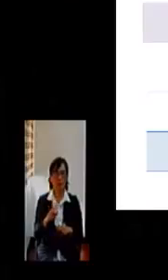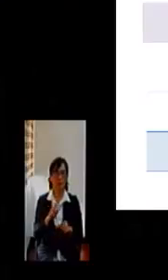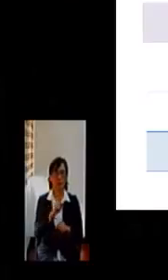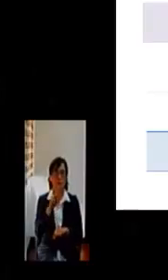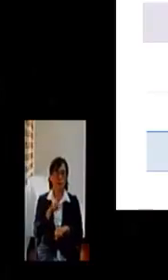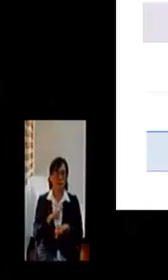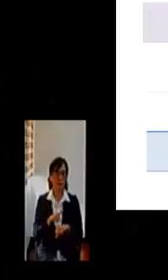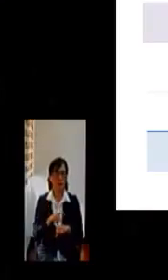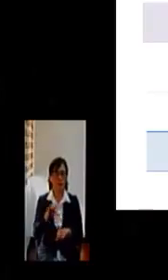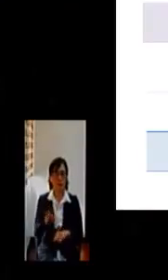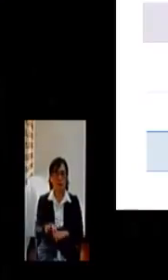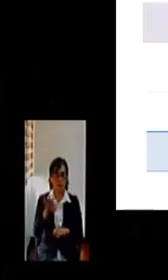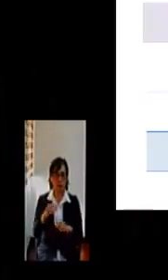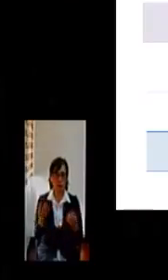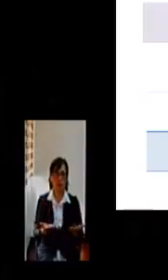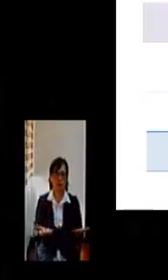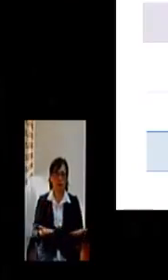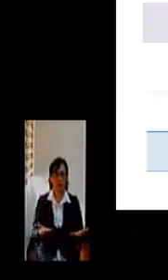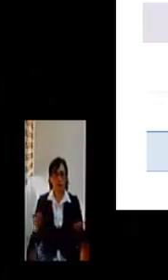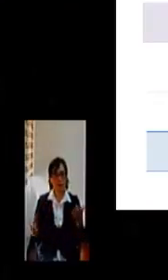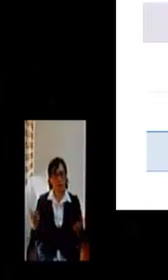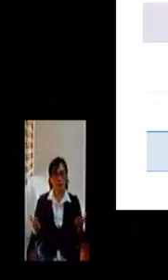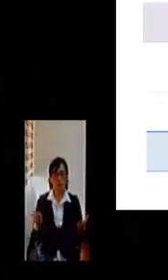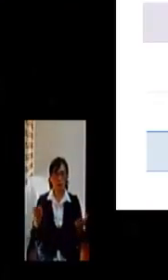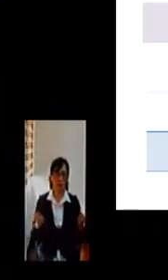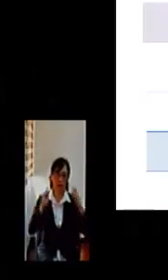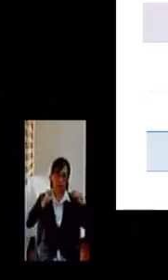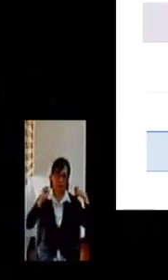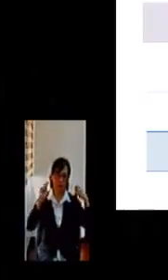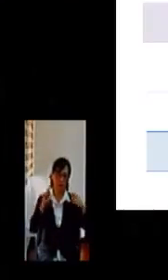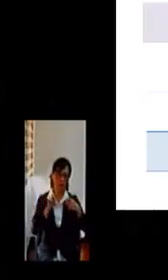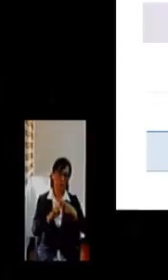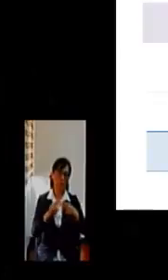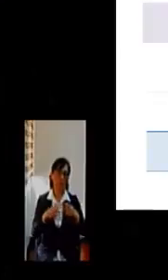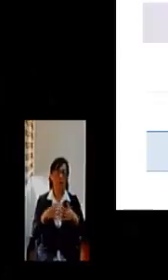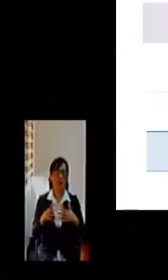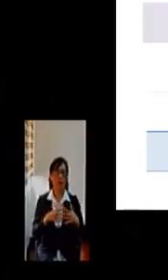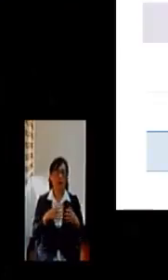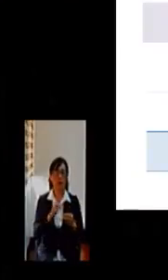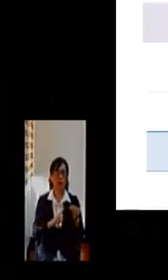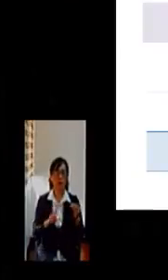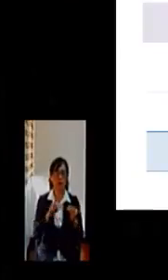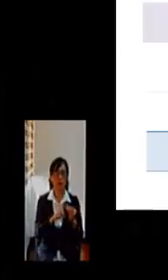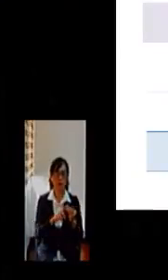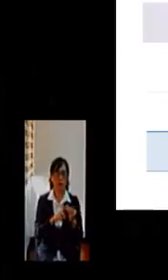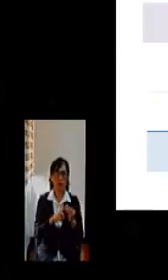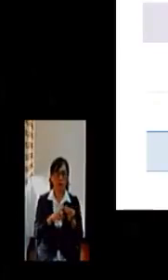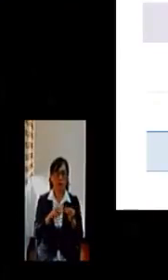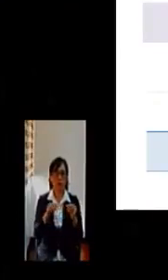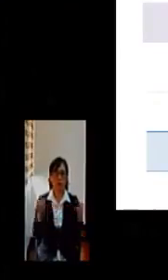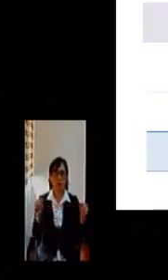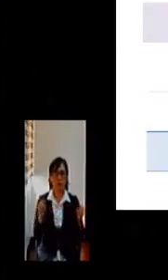else. If you compare that with Spain, which is about, in terms of size,